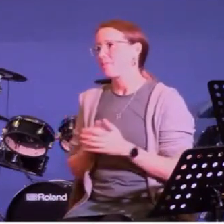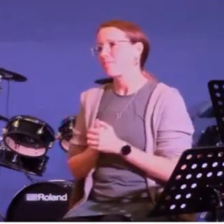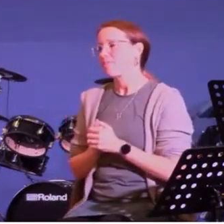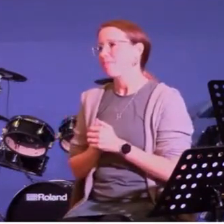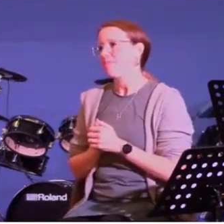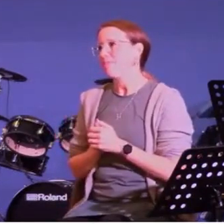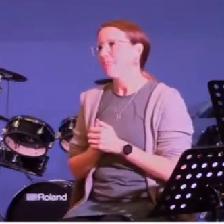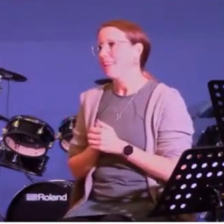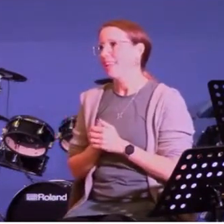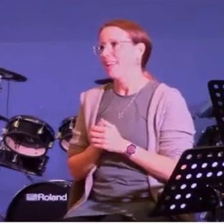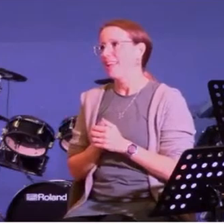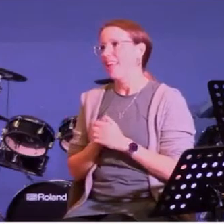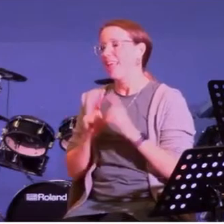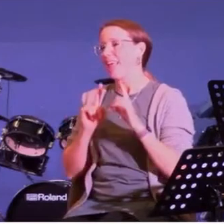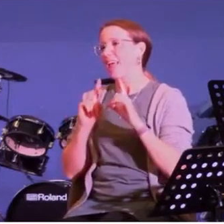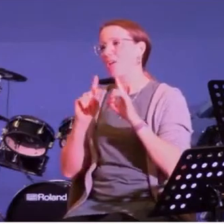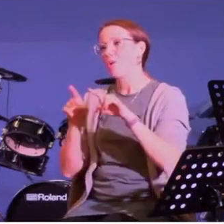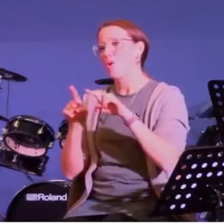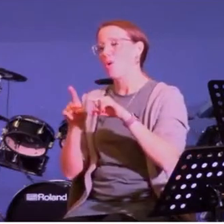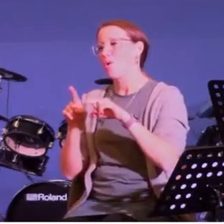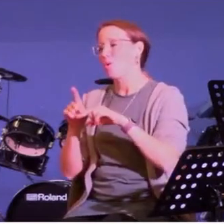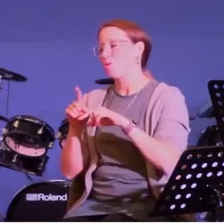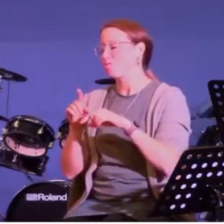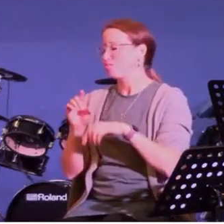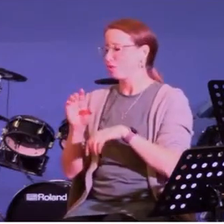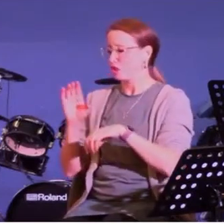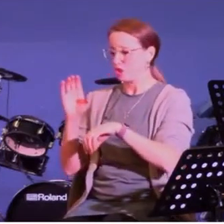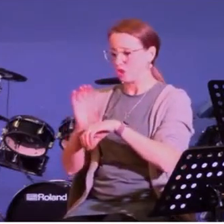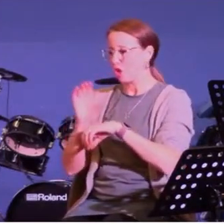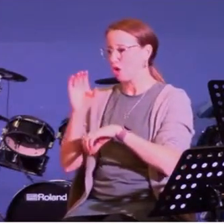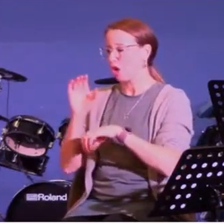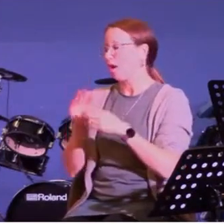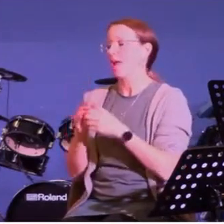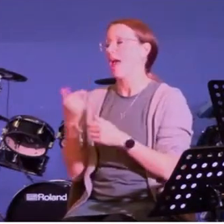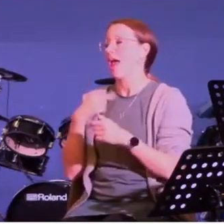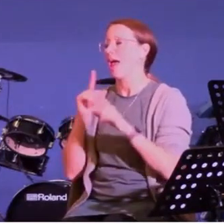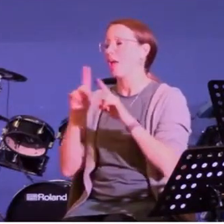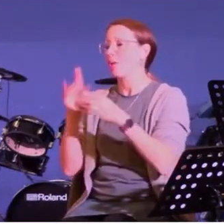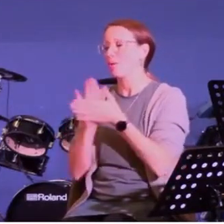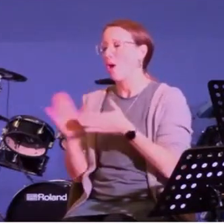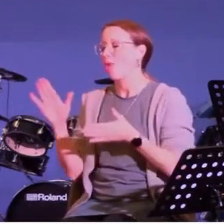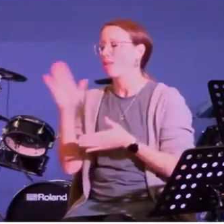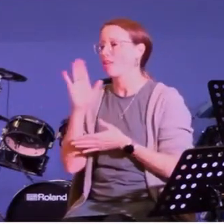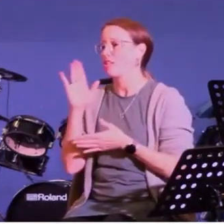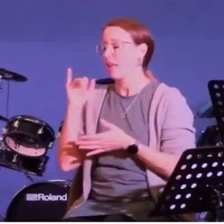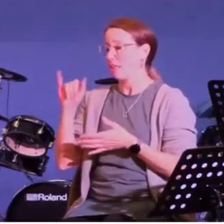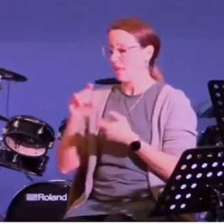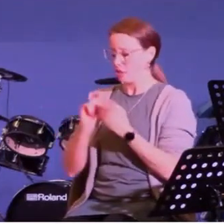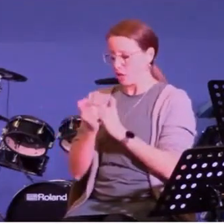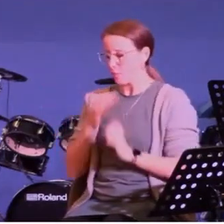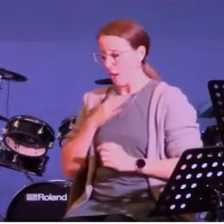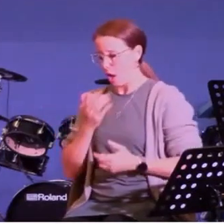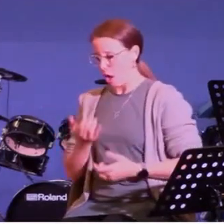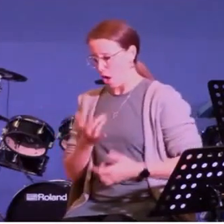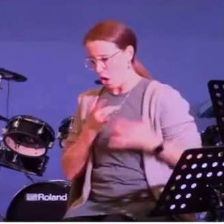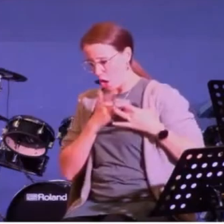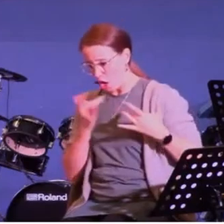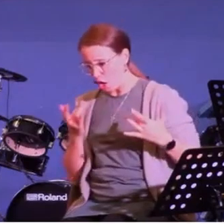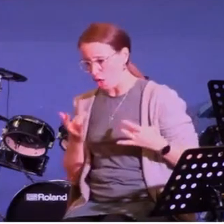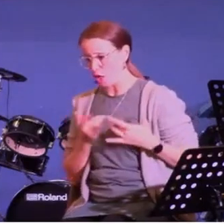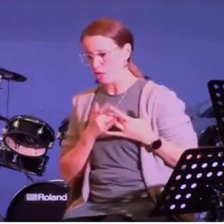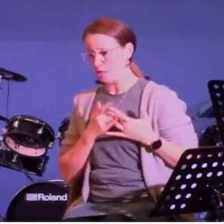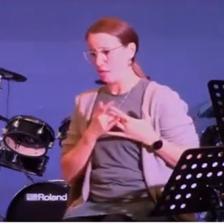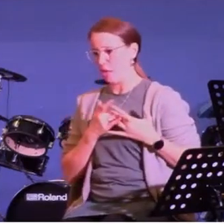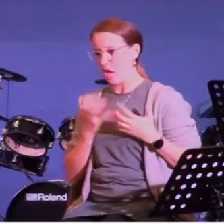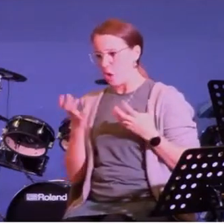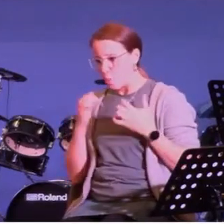And then I went to seminary, and I took a church planting class, and it completely changed my heart on what church planting was about and what it means to be a